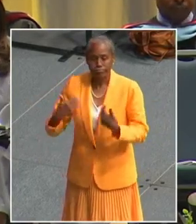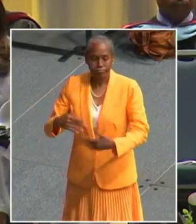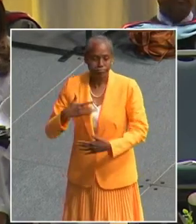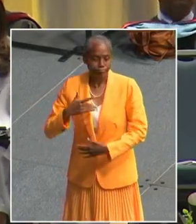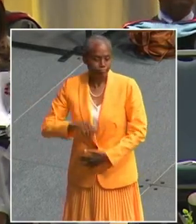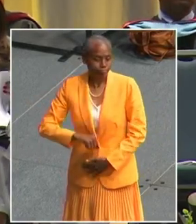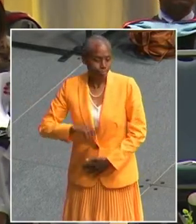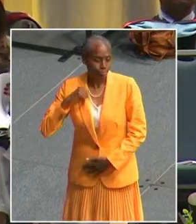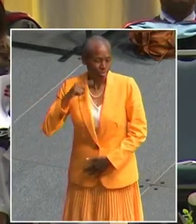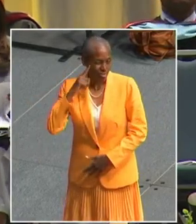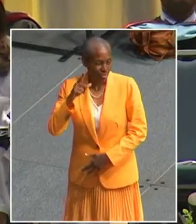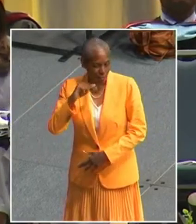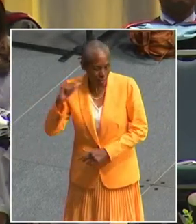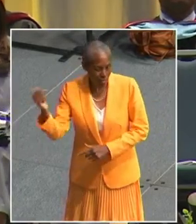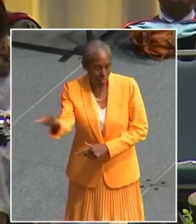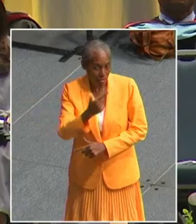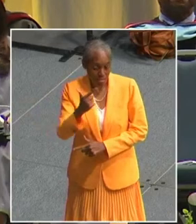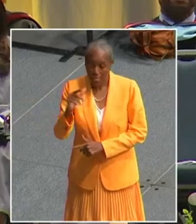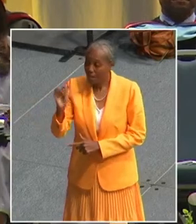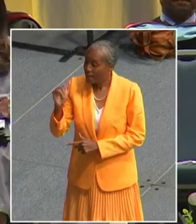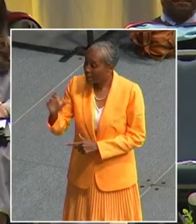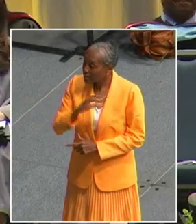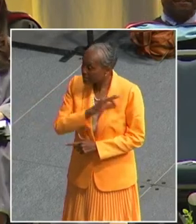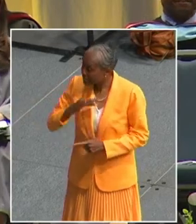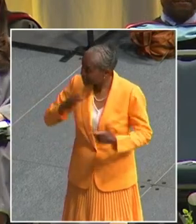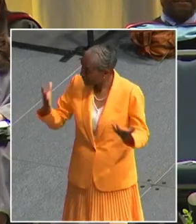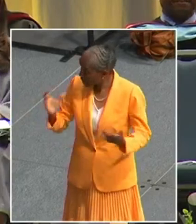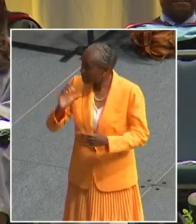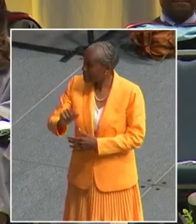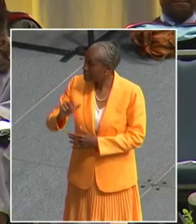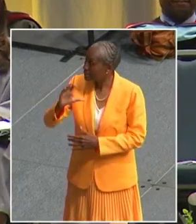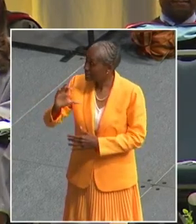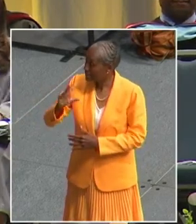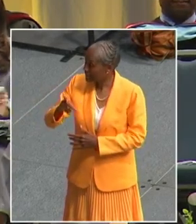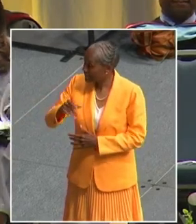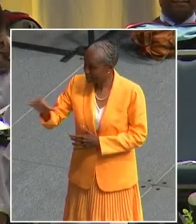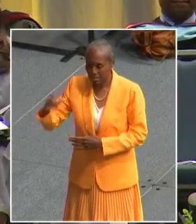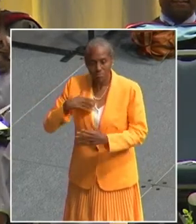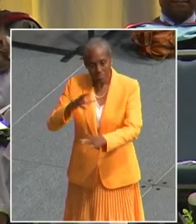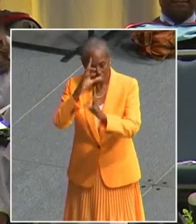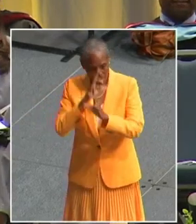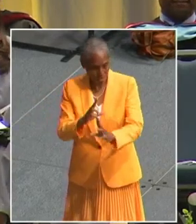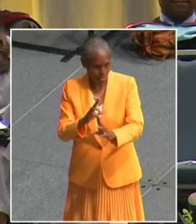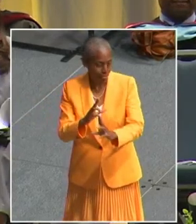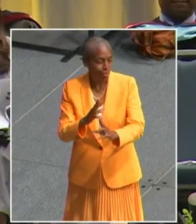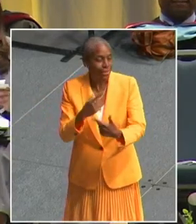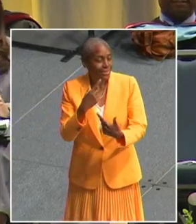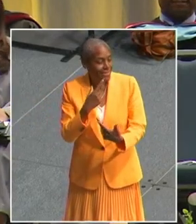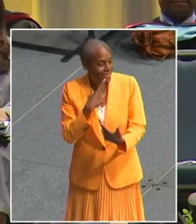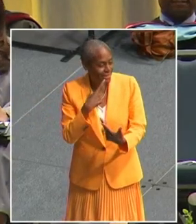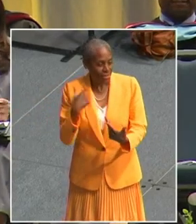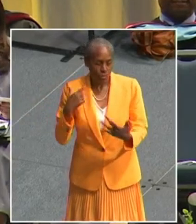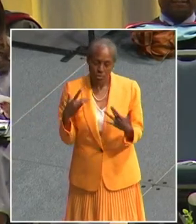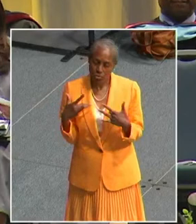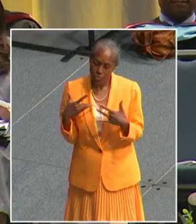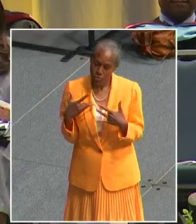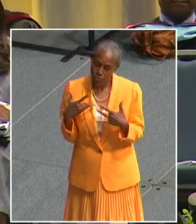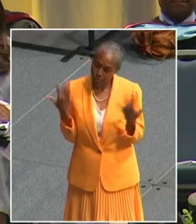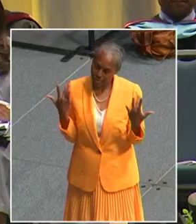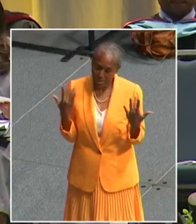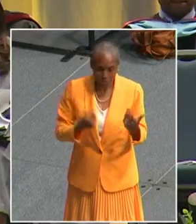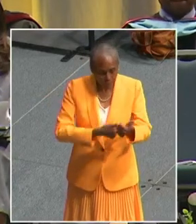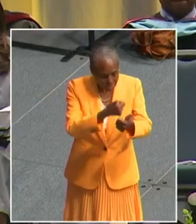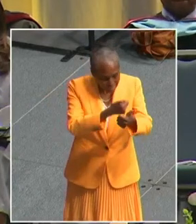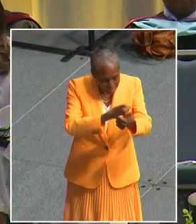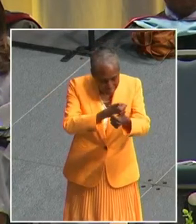you. On behalf of the faculty and staff of Central Piedmont, it is my distinct honor to say we are thrilled for each and